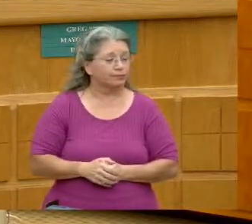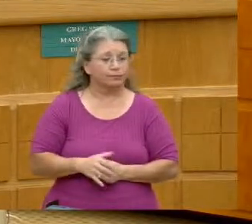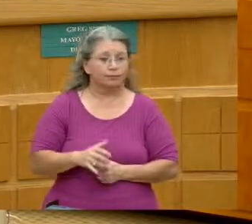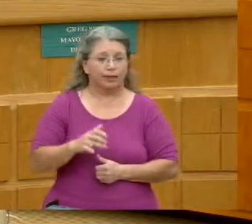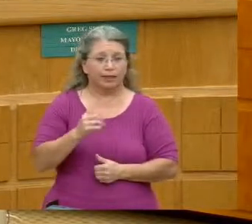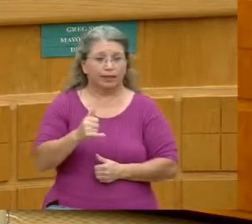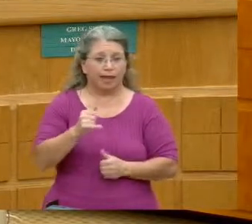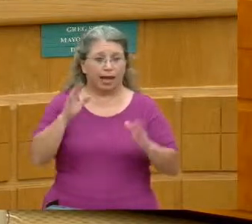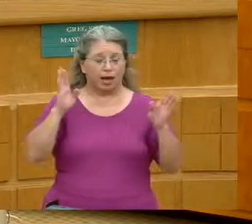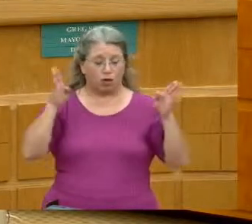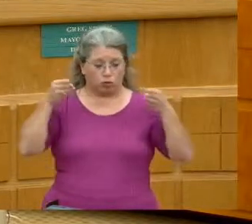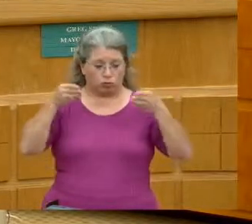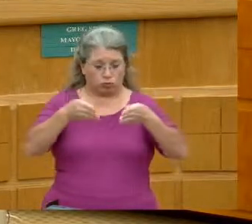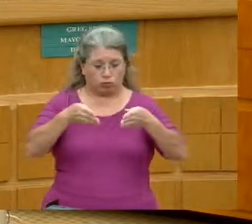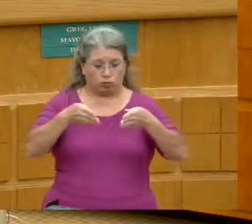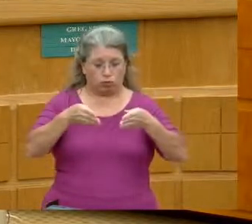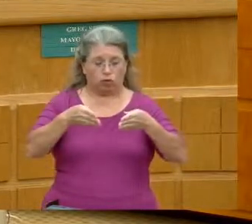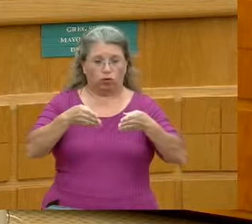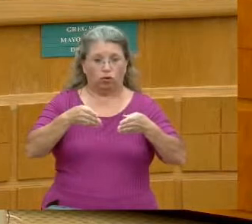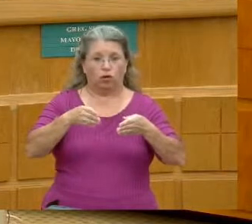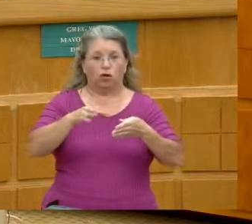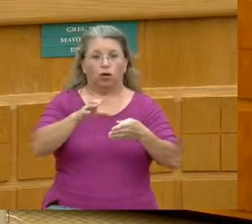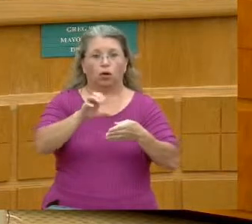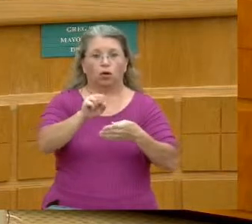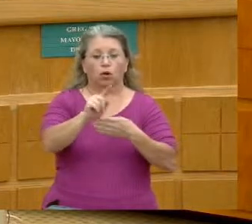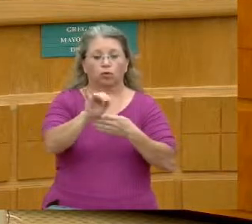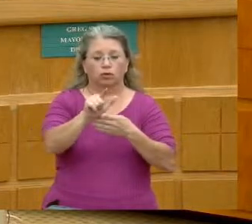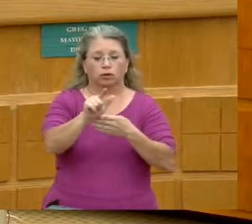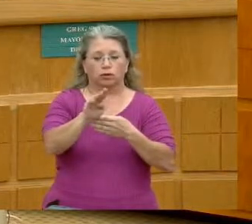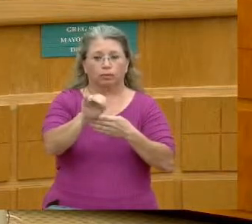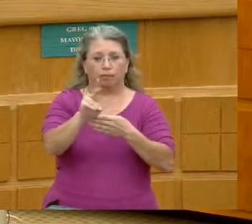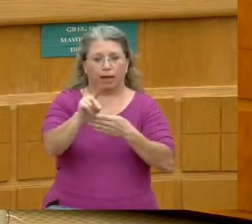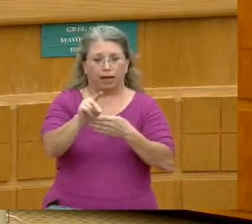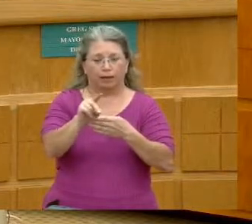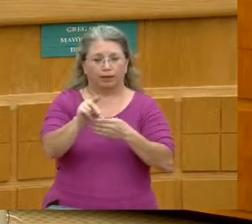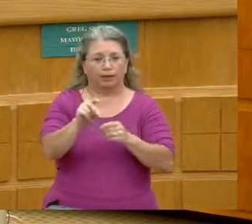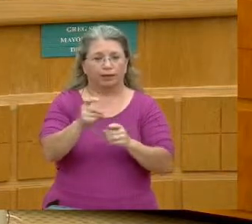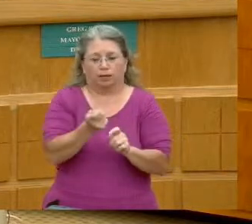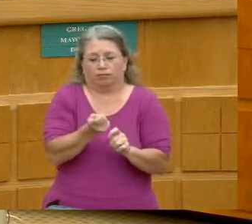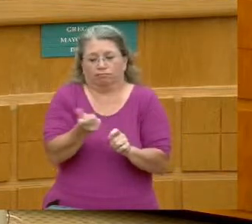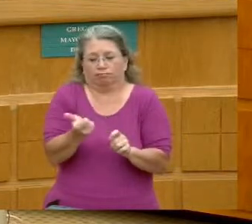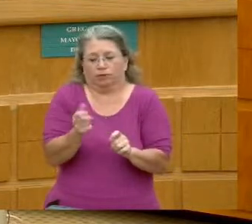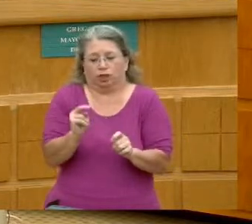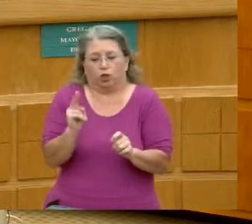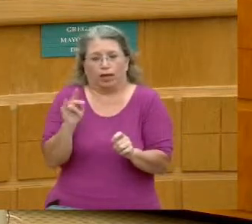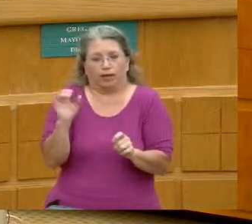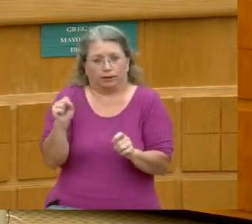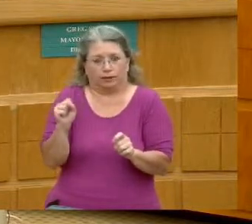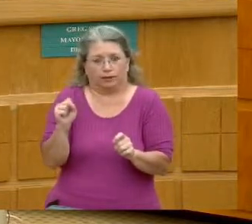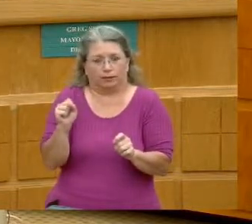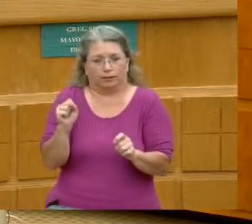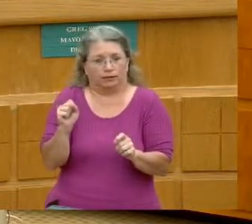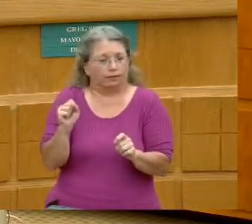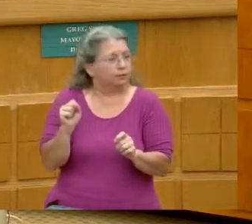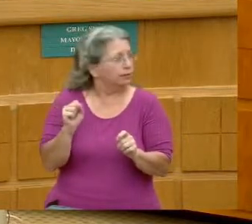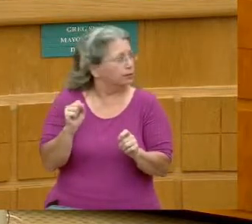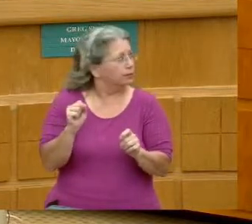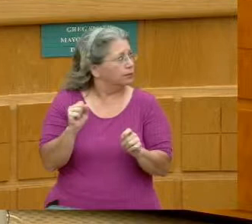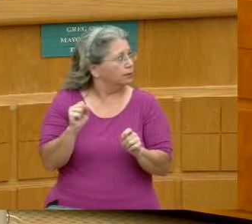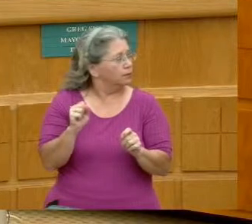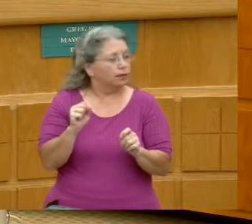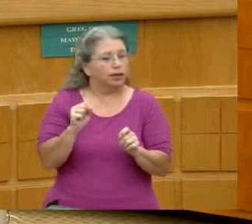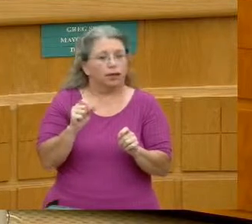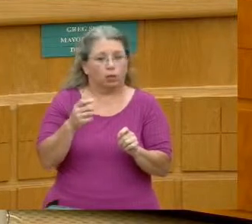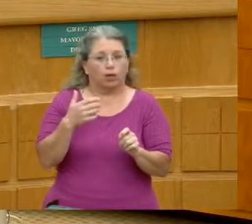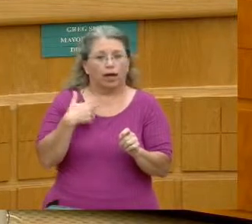every county except for Nueces, because if we put Nueces on here, it might be difficult to see the rest of the points. There's a new outbreak